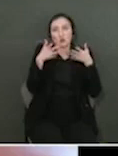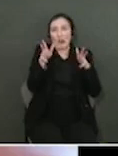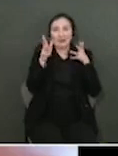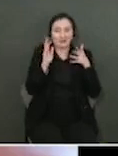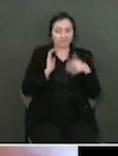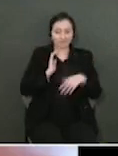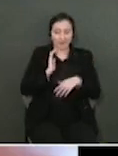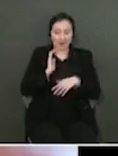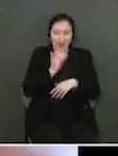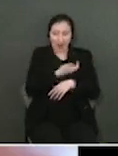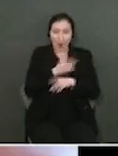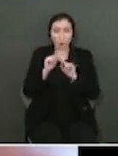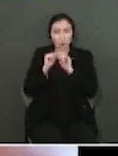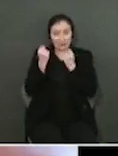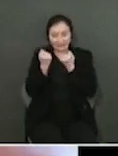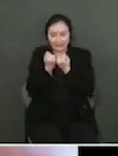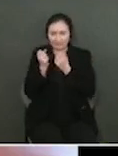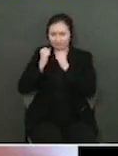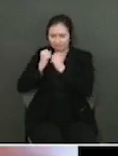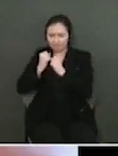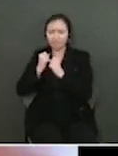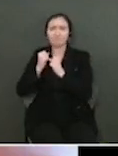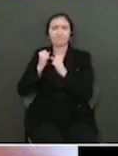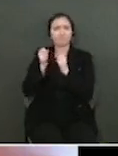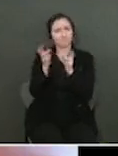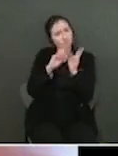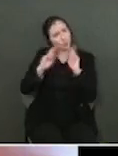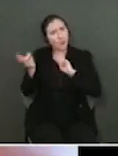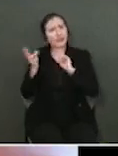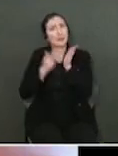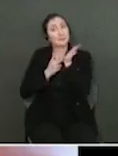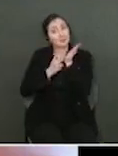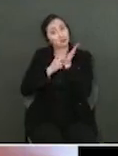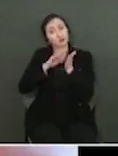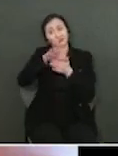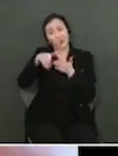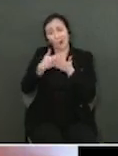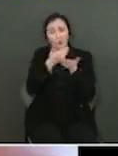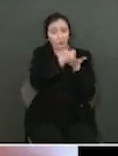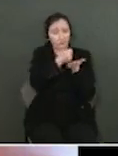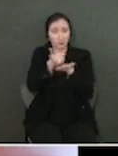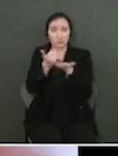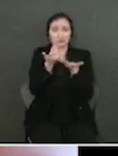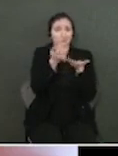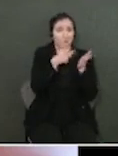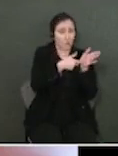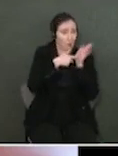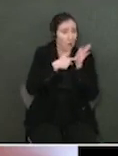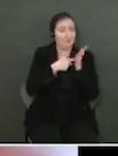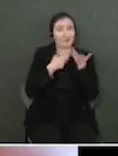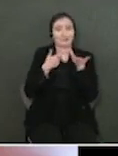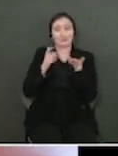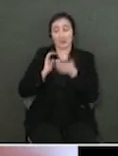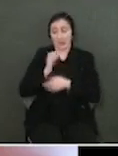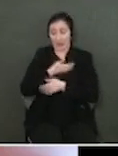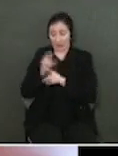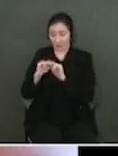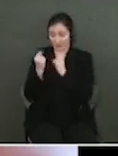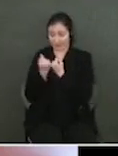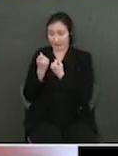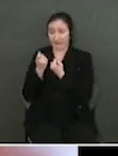response team internally to ensure that all the resource requirements that our crews are going to need to respond to potential